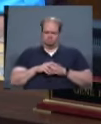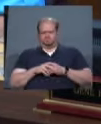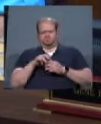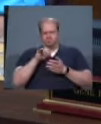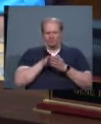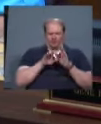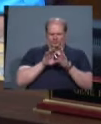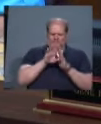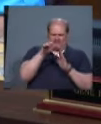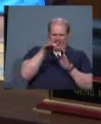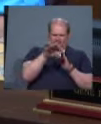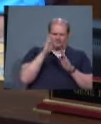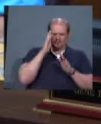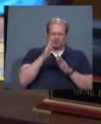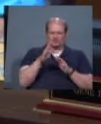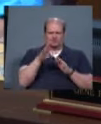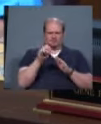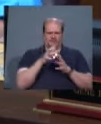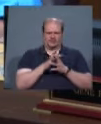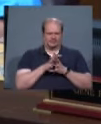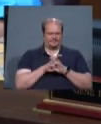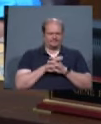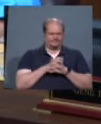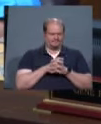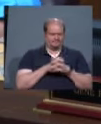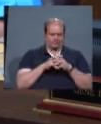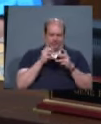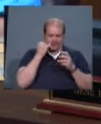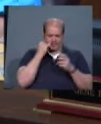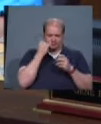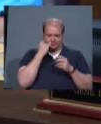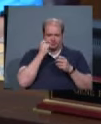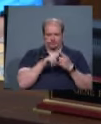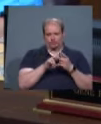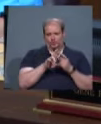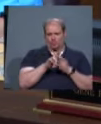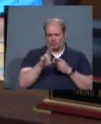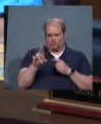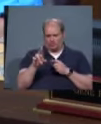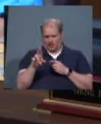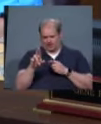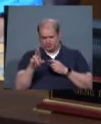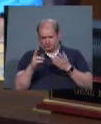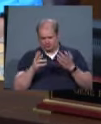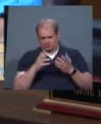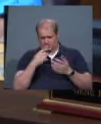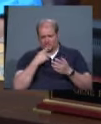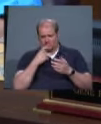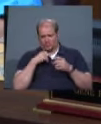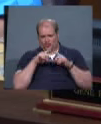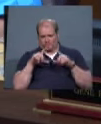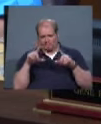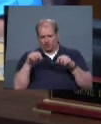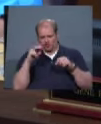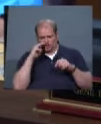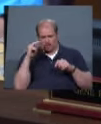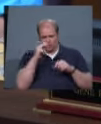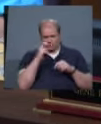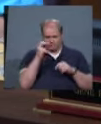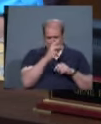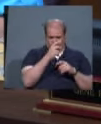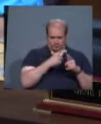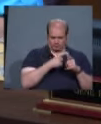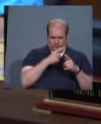Those elevations would be, I suppose, sort of to the right of the red mark looking back, and